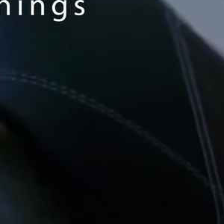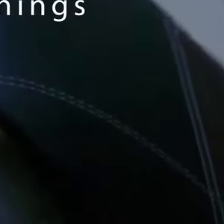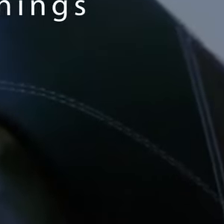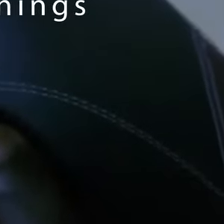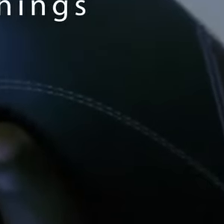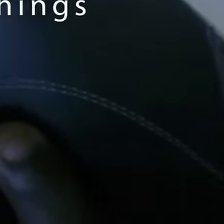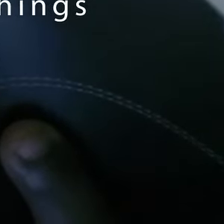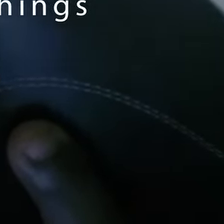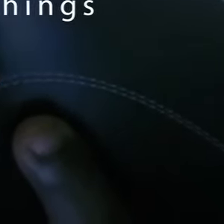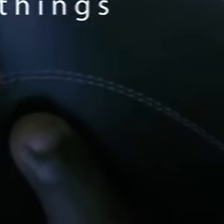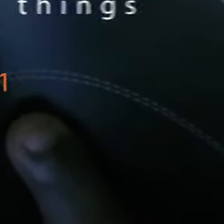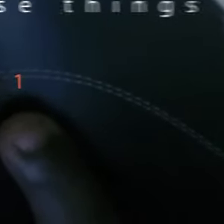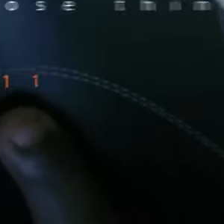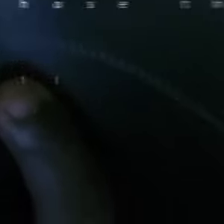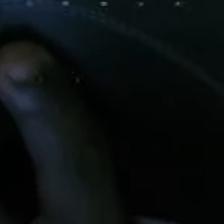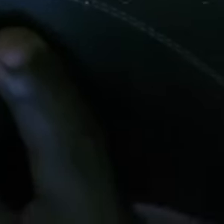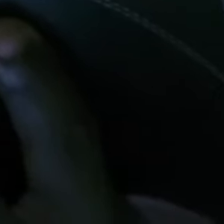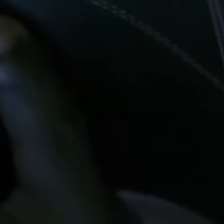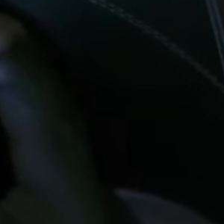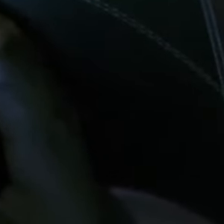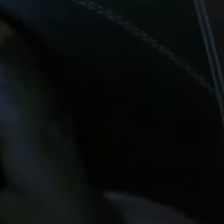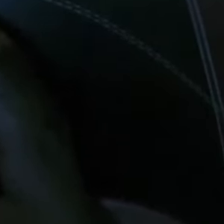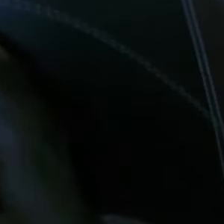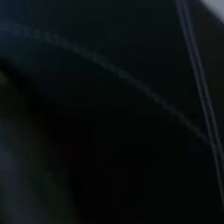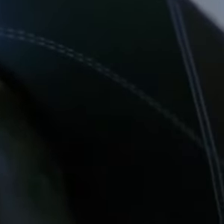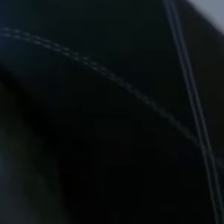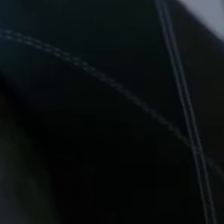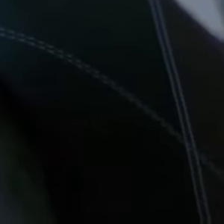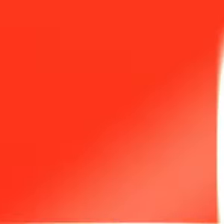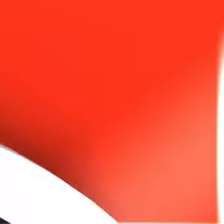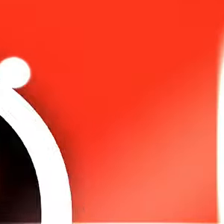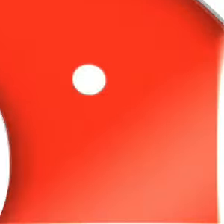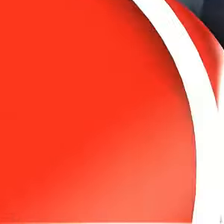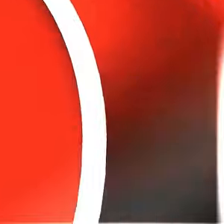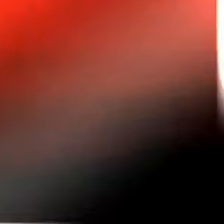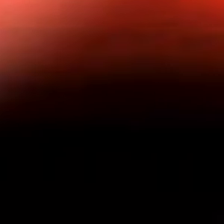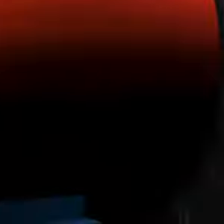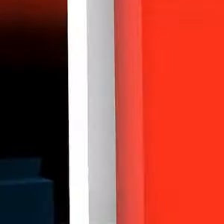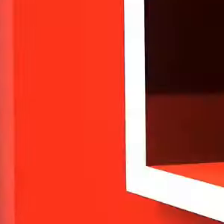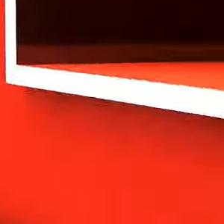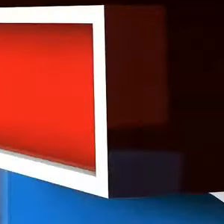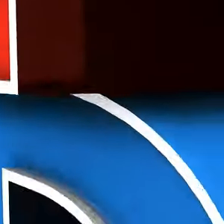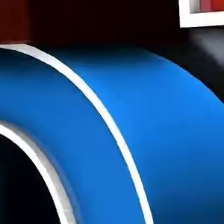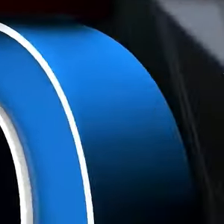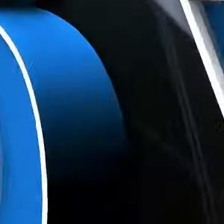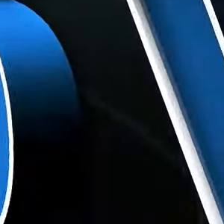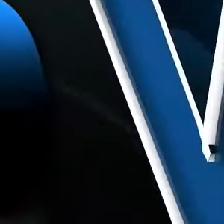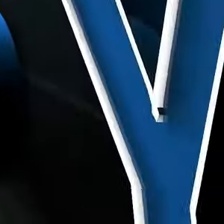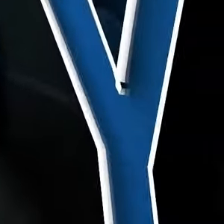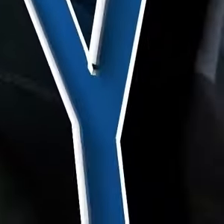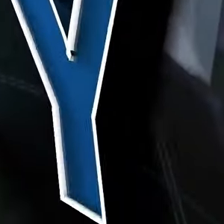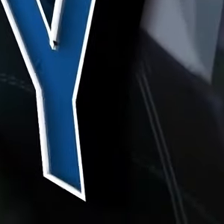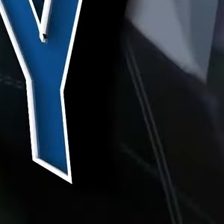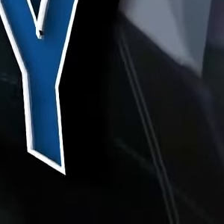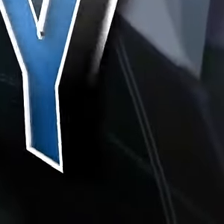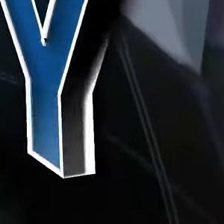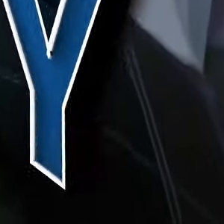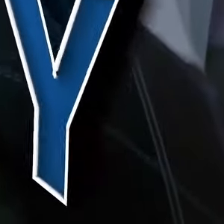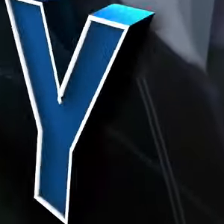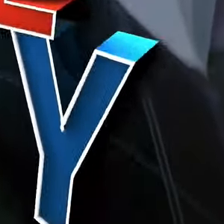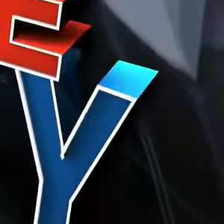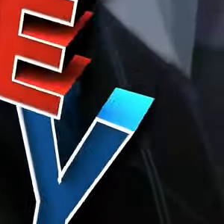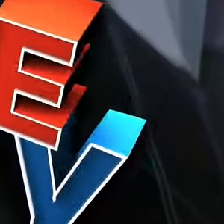of God himself. Let's praise him for the opportunity he has given unto us to come before his presence